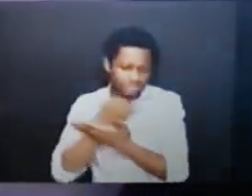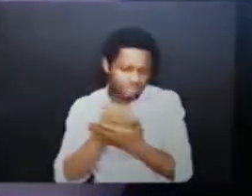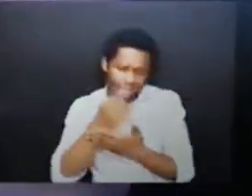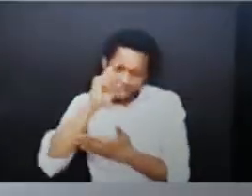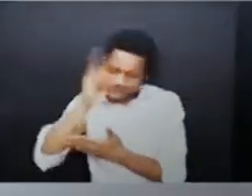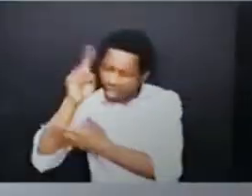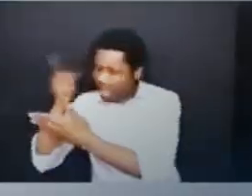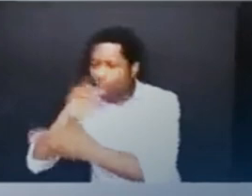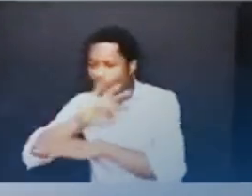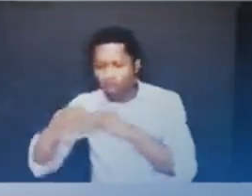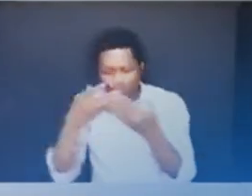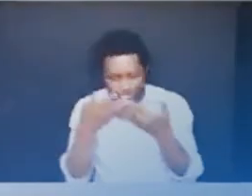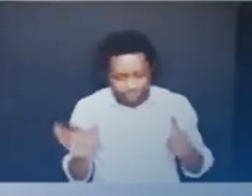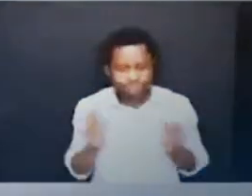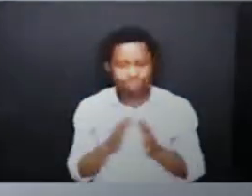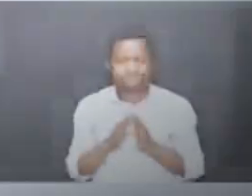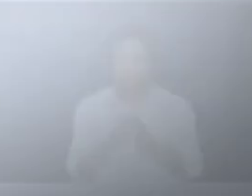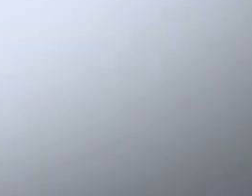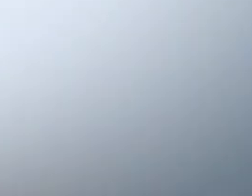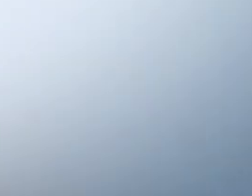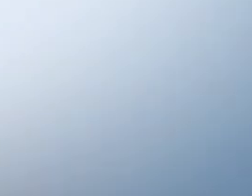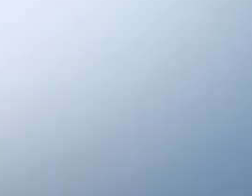Fear suppresses